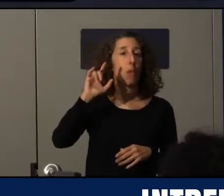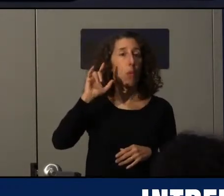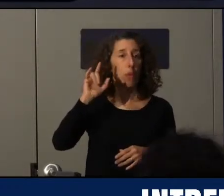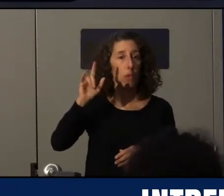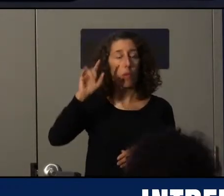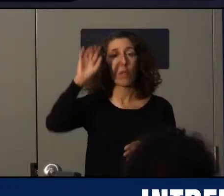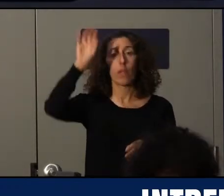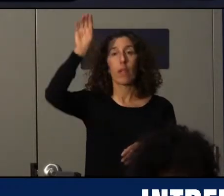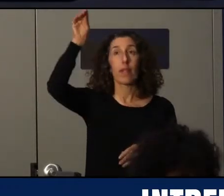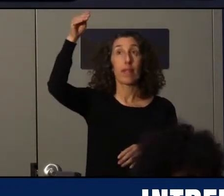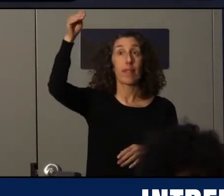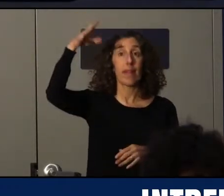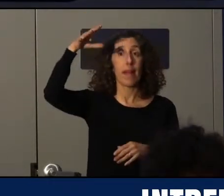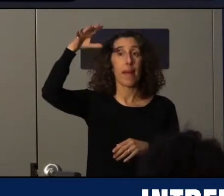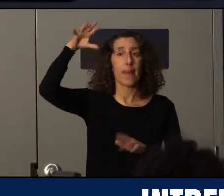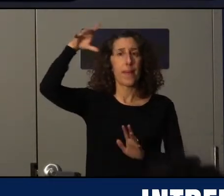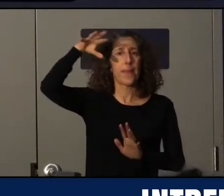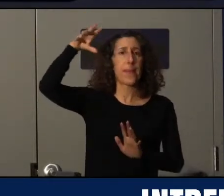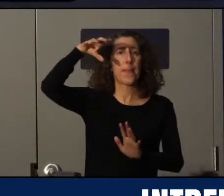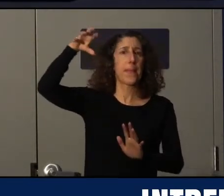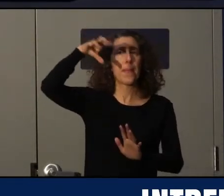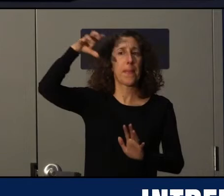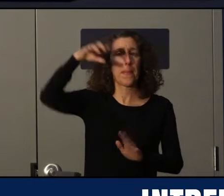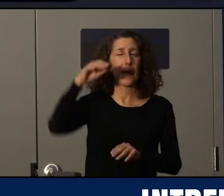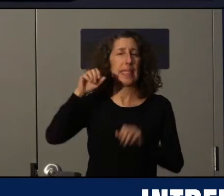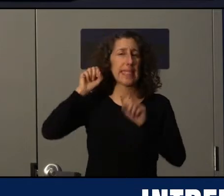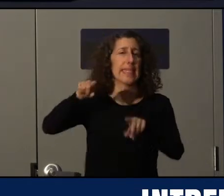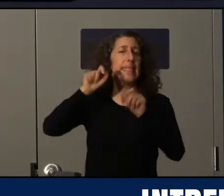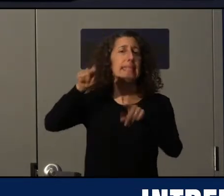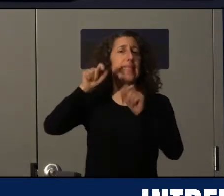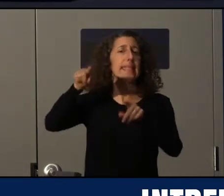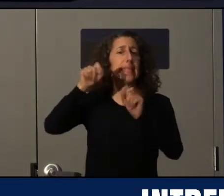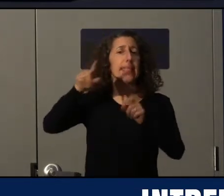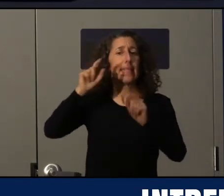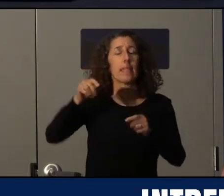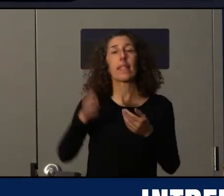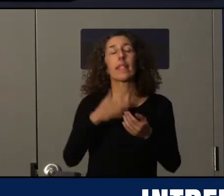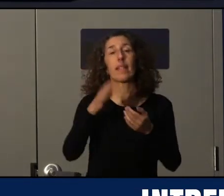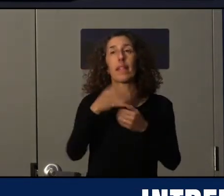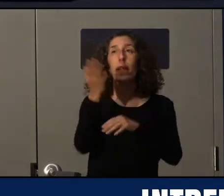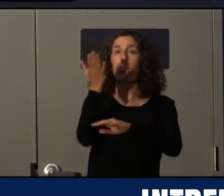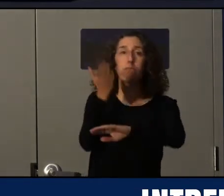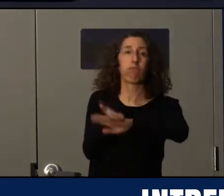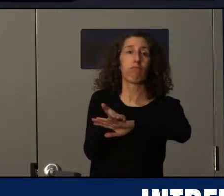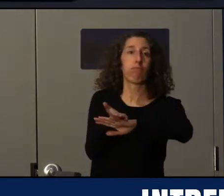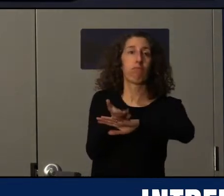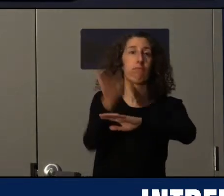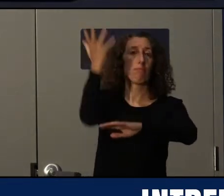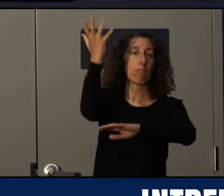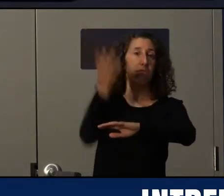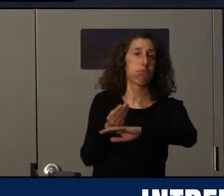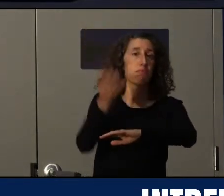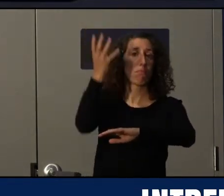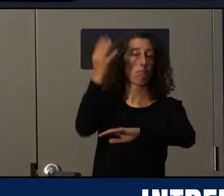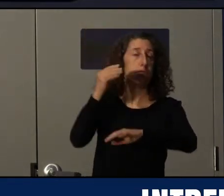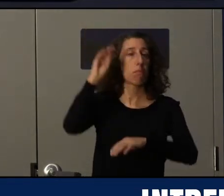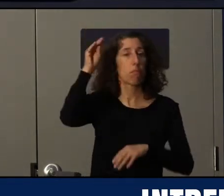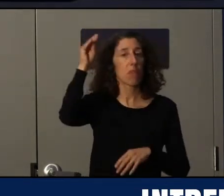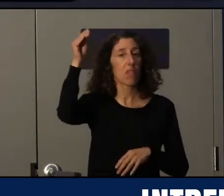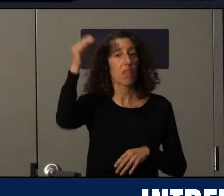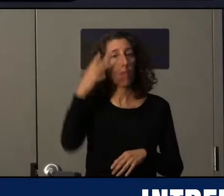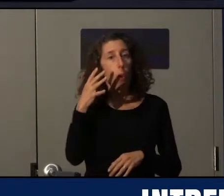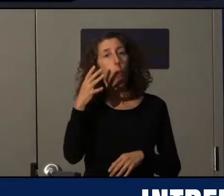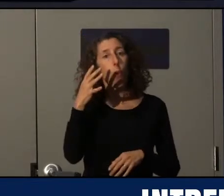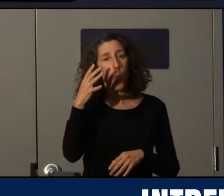lot of energy from the sun. So typically they're solar powered. Sometimes they're powered through other sources, and